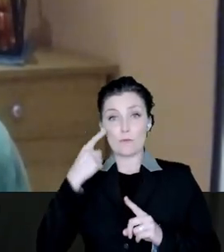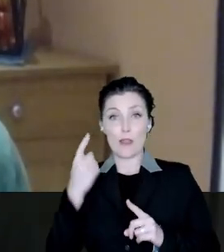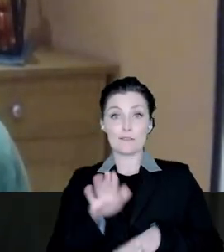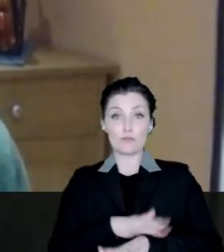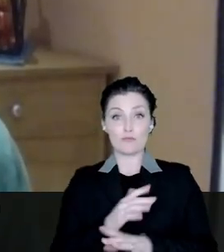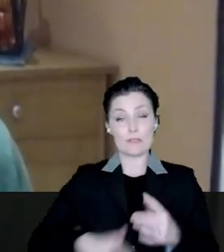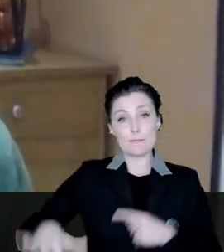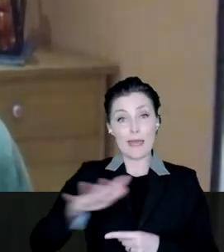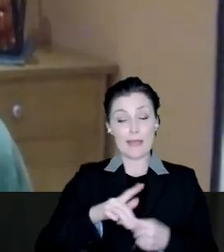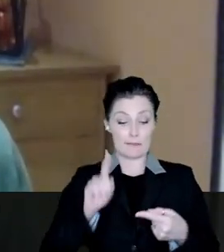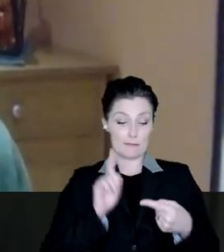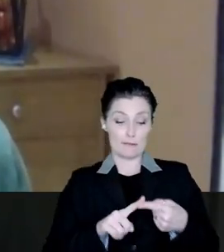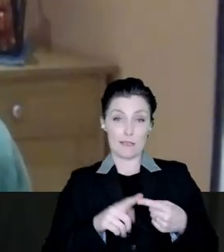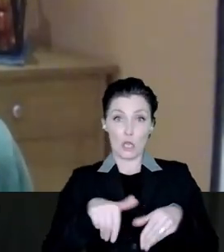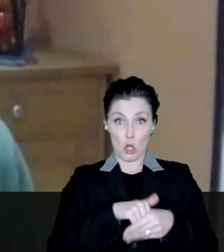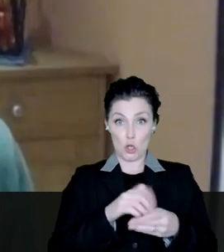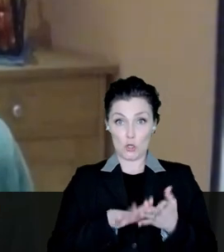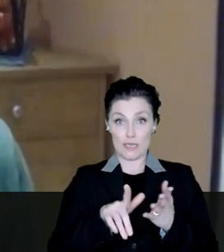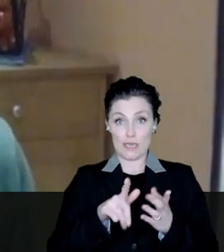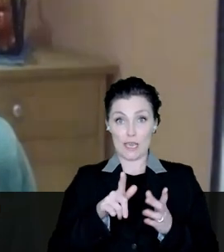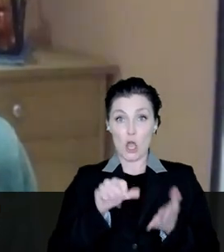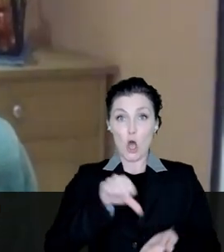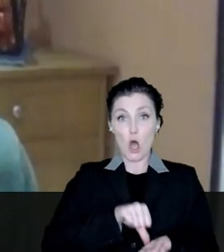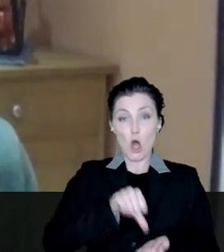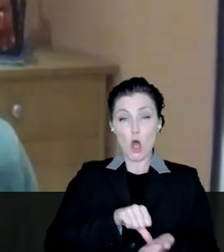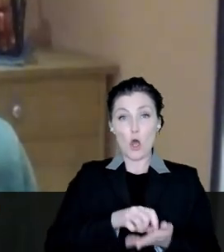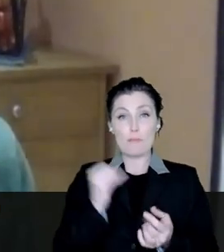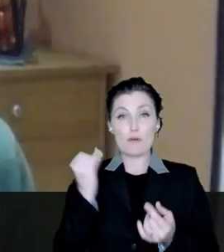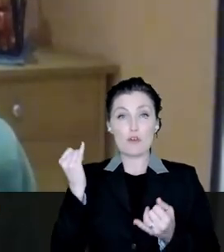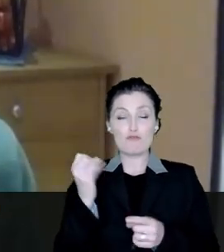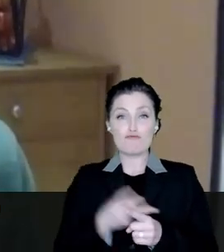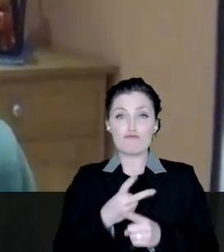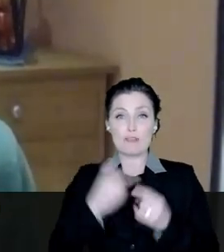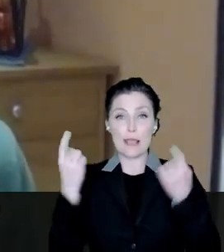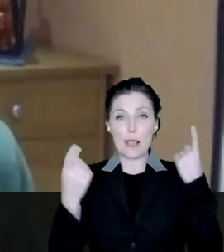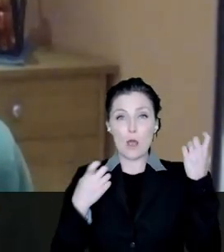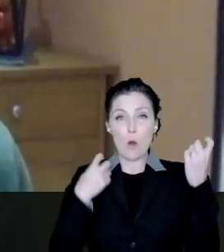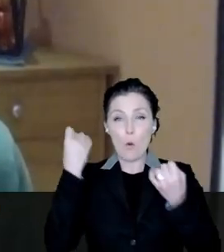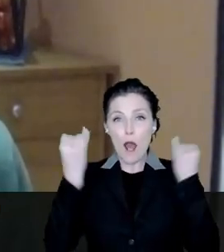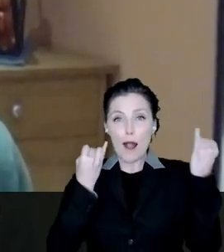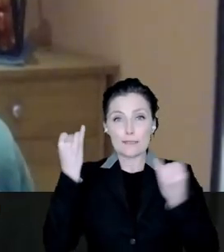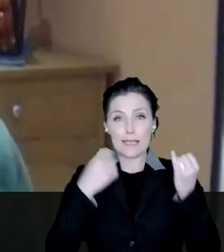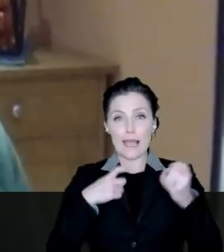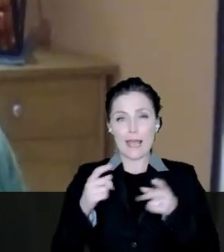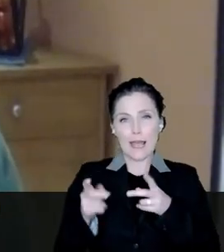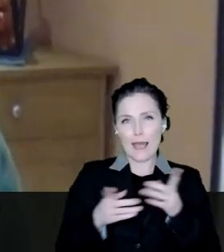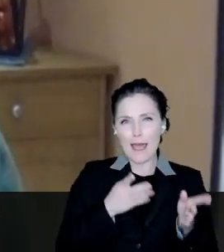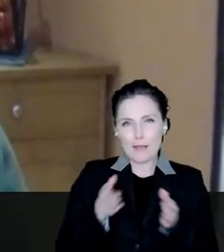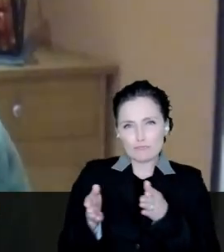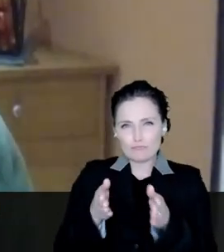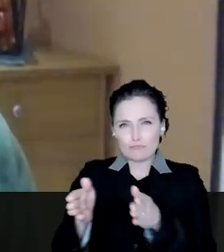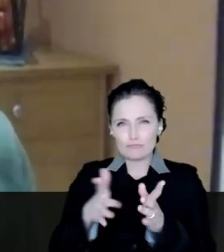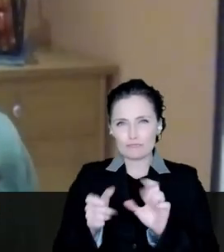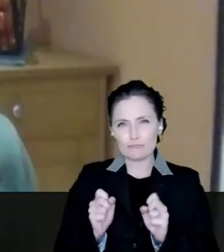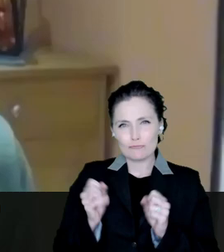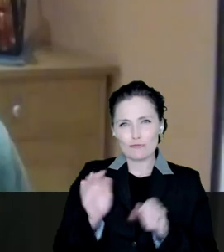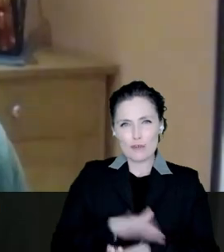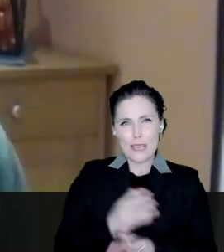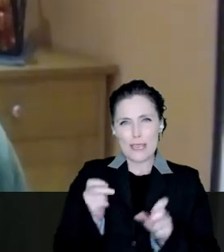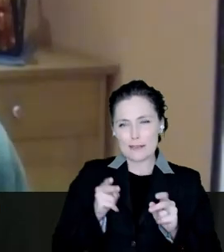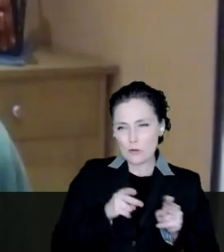rewilding projects and the introduction of natural corridors to link pockets of different wildlife habitats. Thank